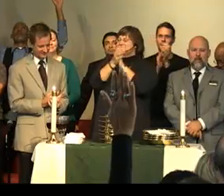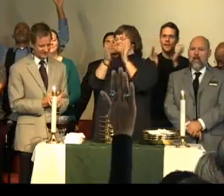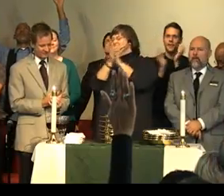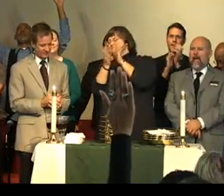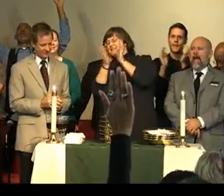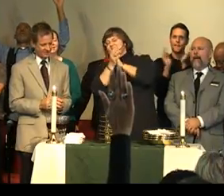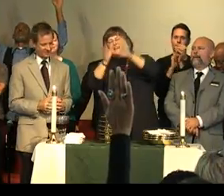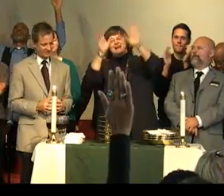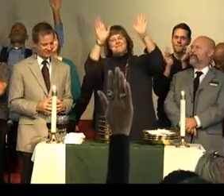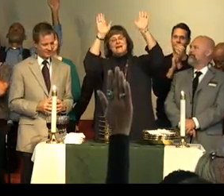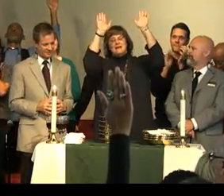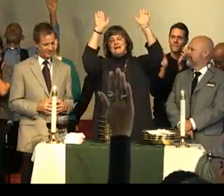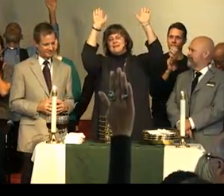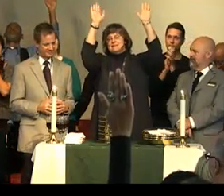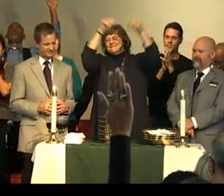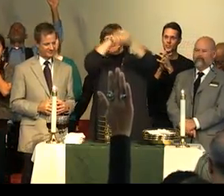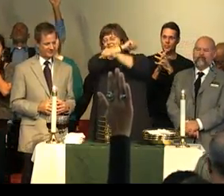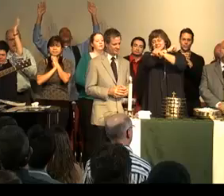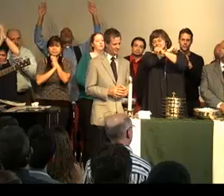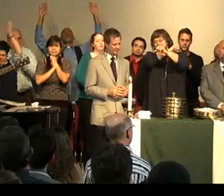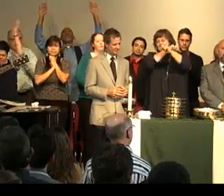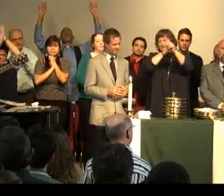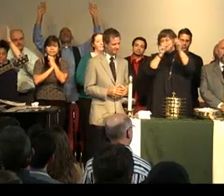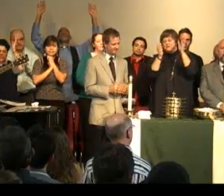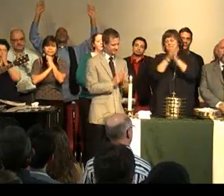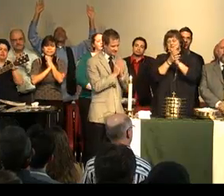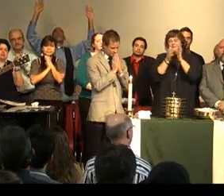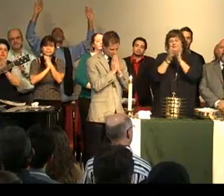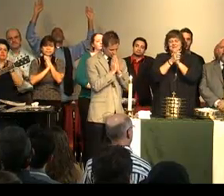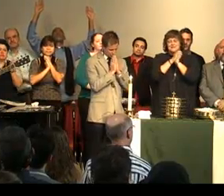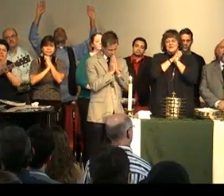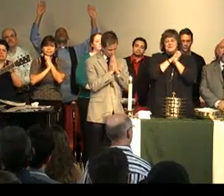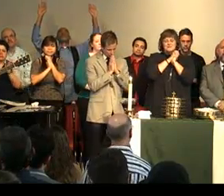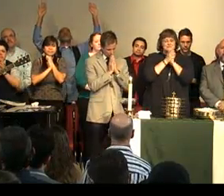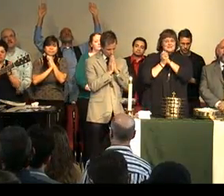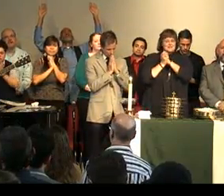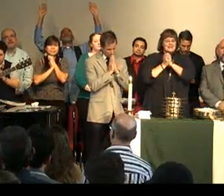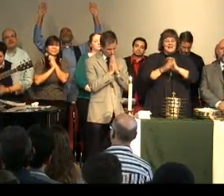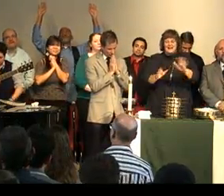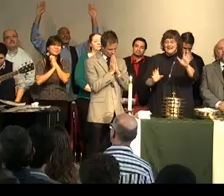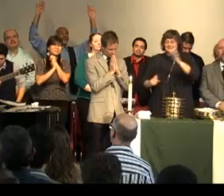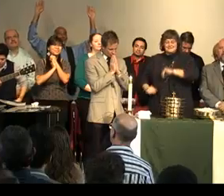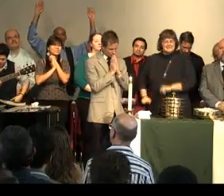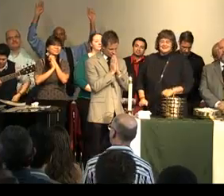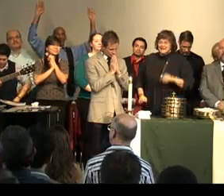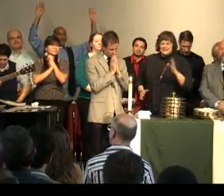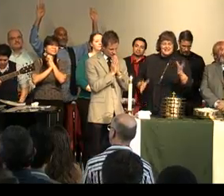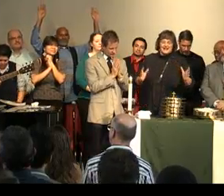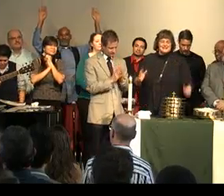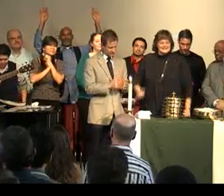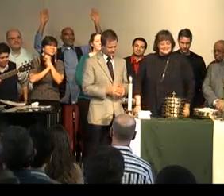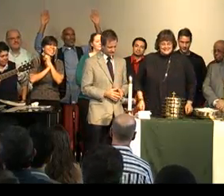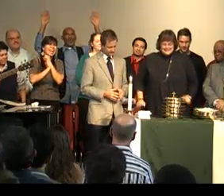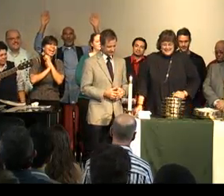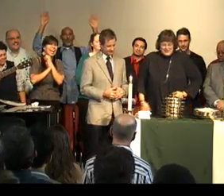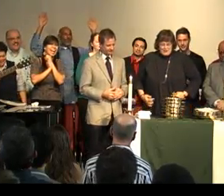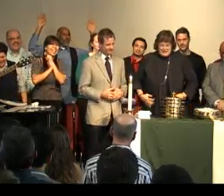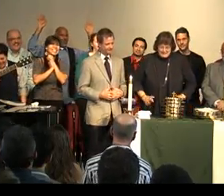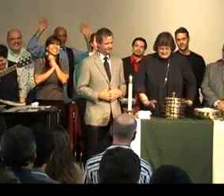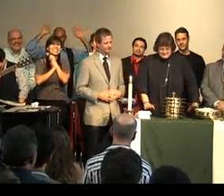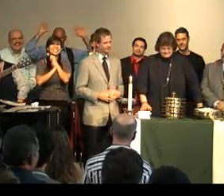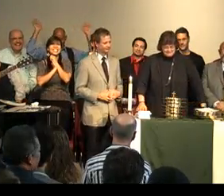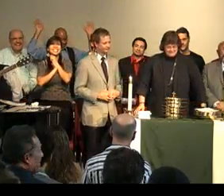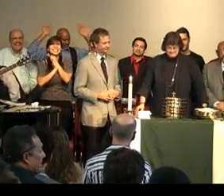Amen. Amen. Woo. Woo. Ha. Ay, ay, ay.